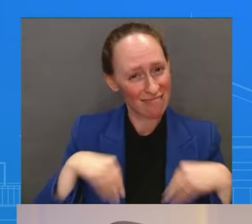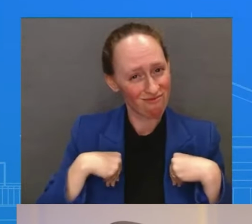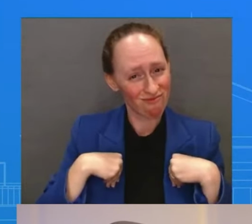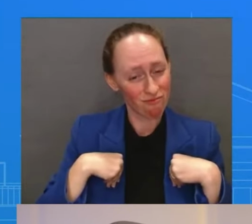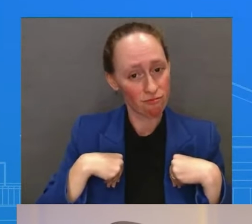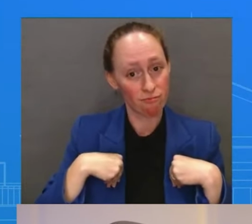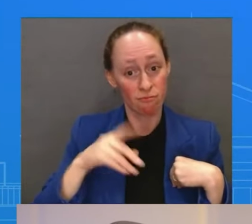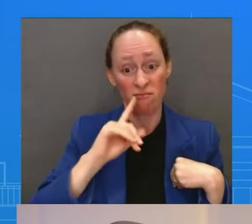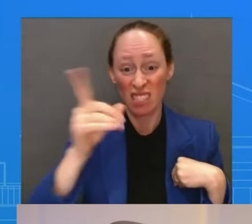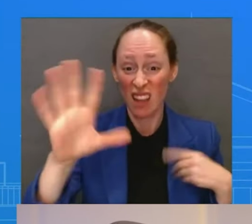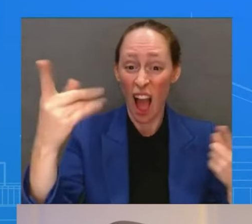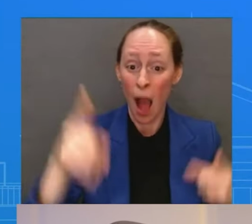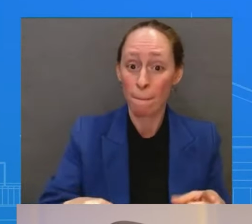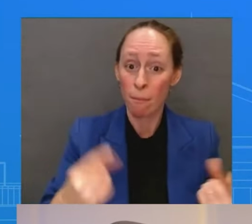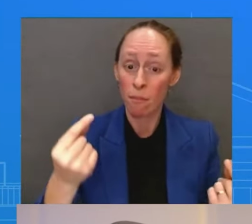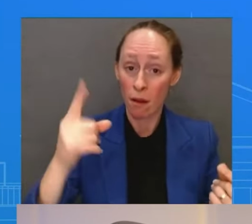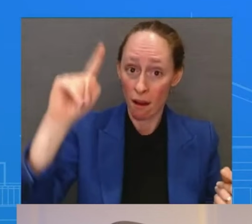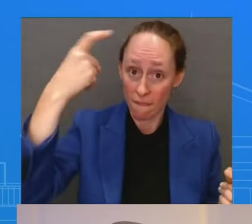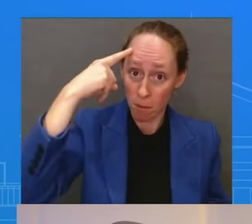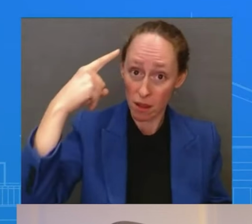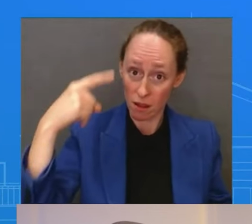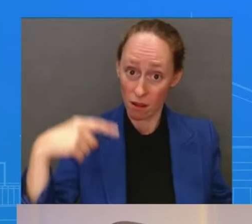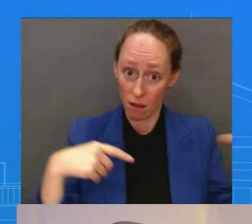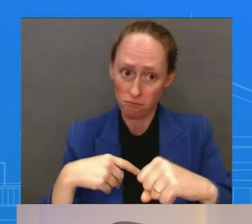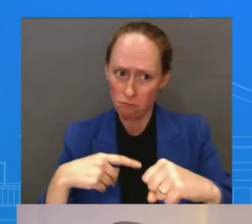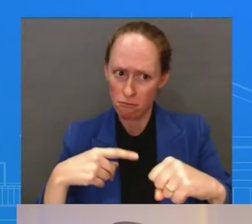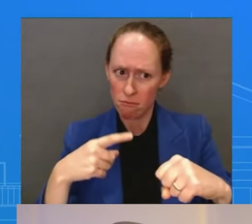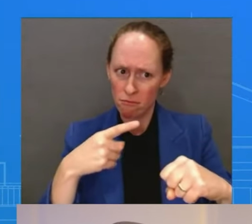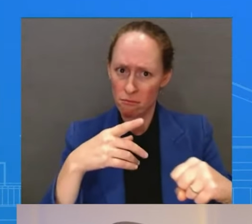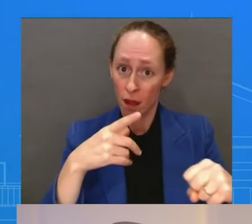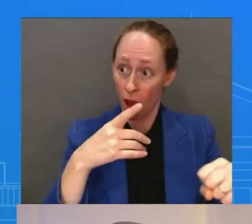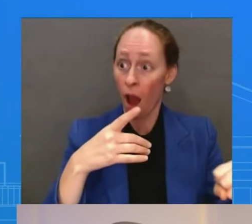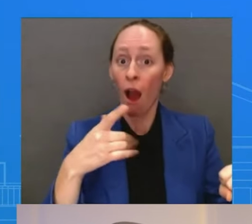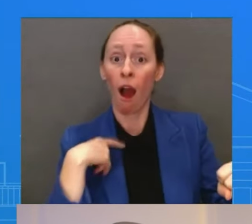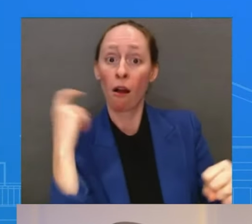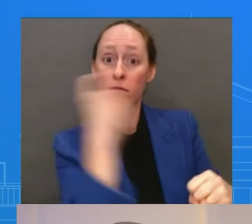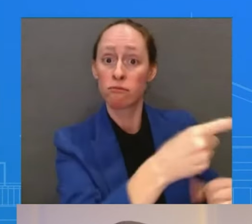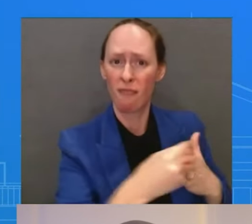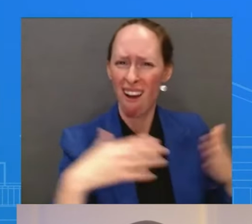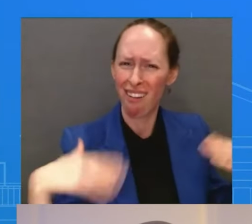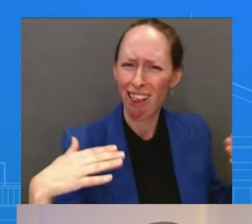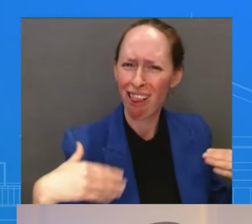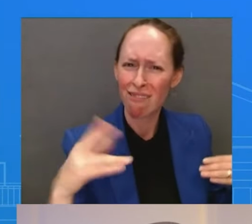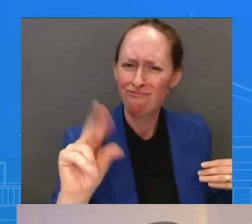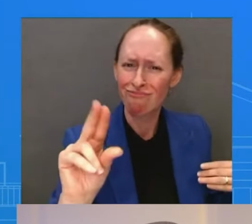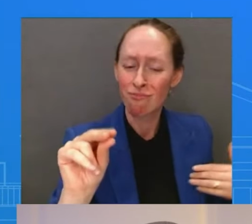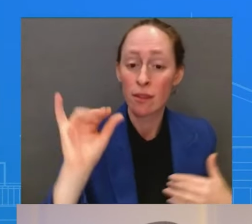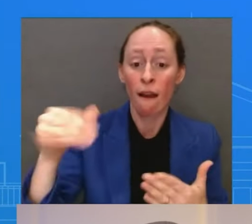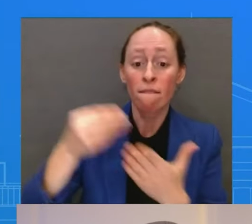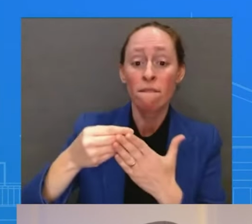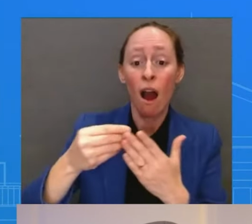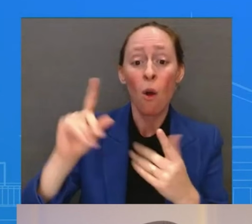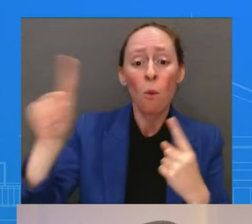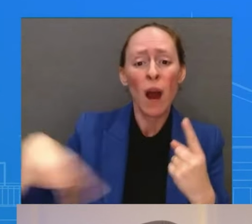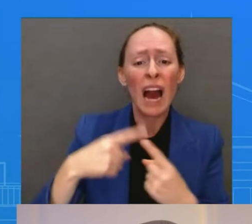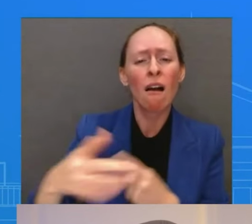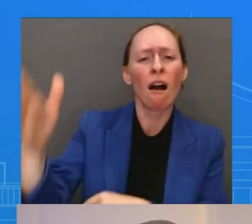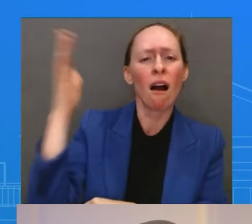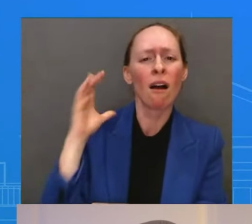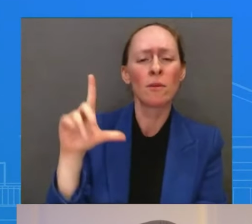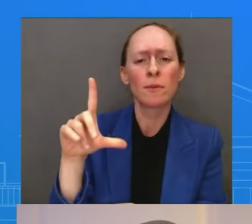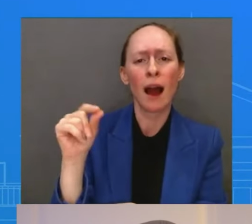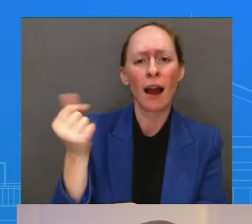purpose. In fact, I think it was back in 2018, the former Secretary of State, Mike Pompeo, actually talked in quite some detail about how